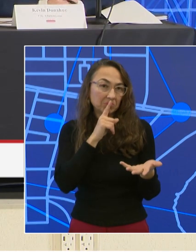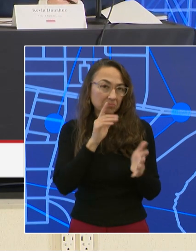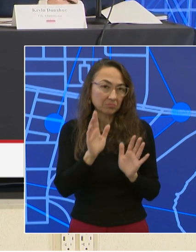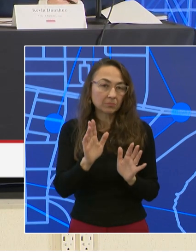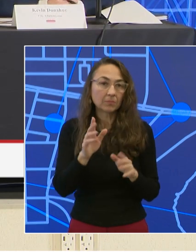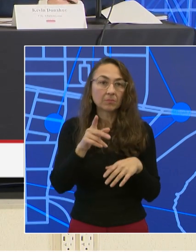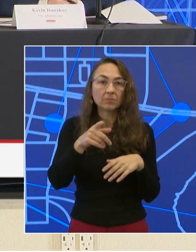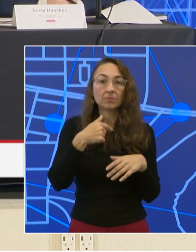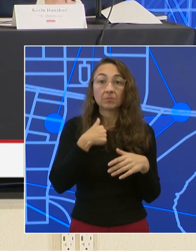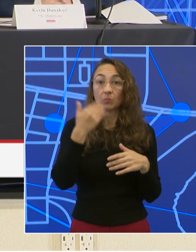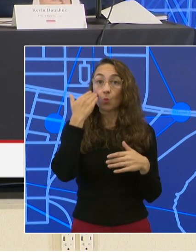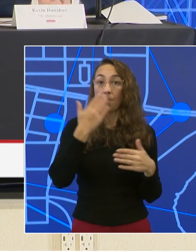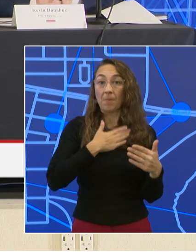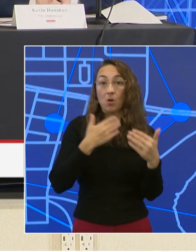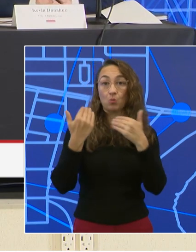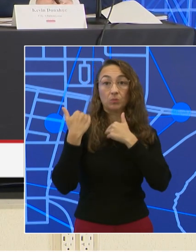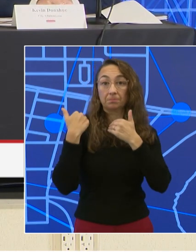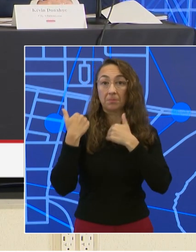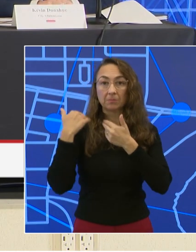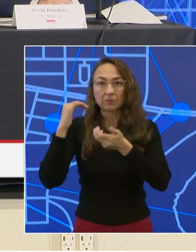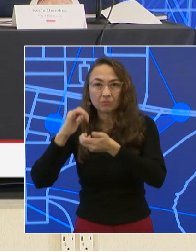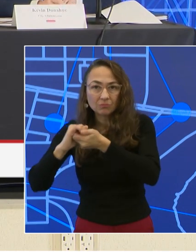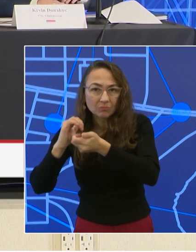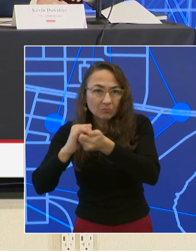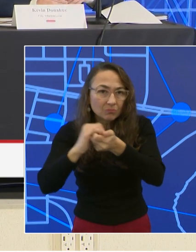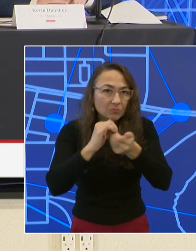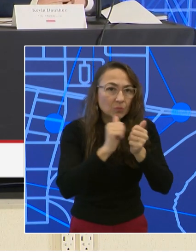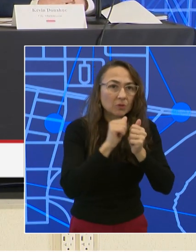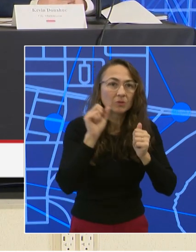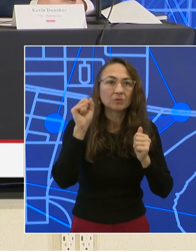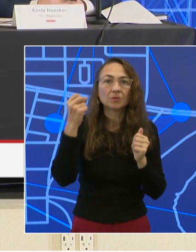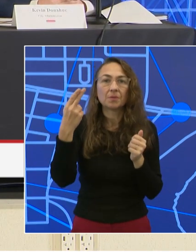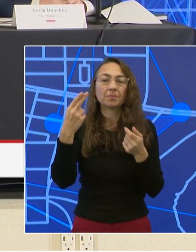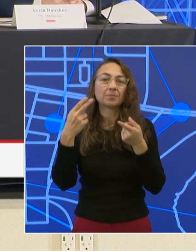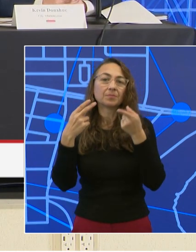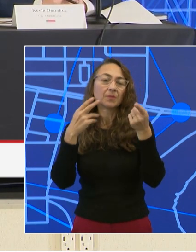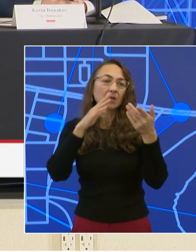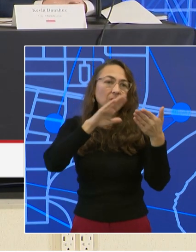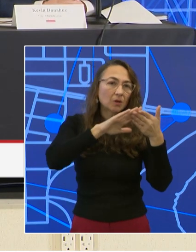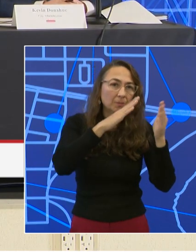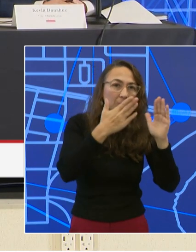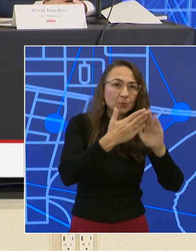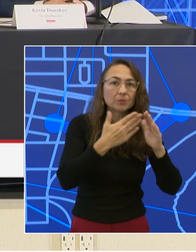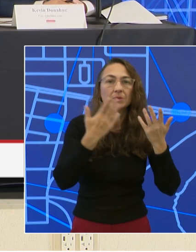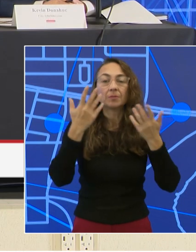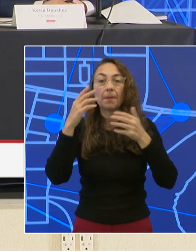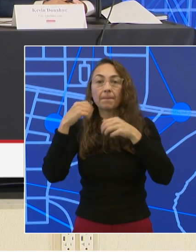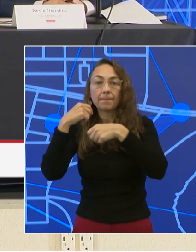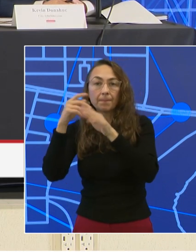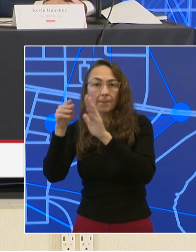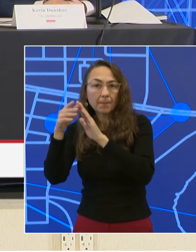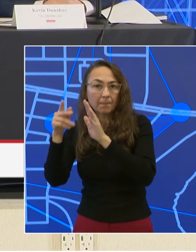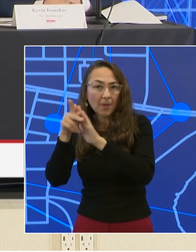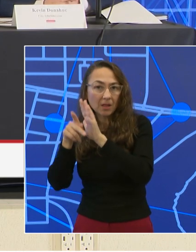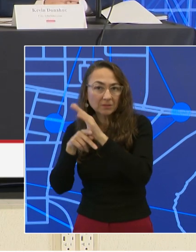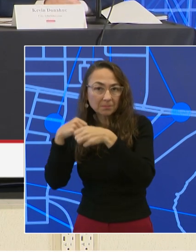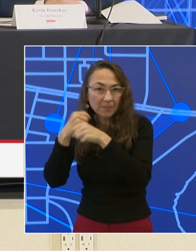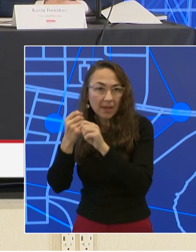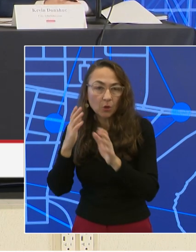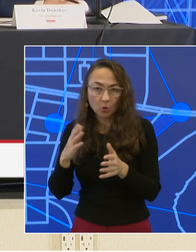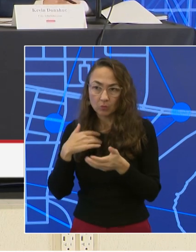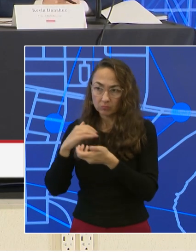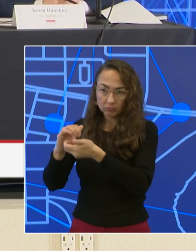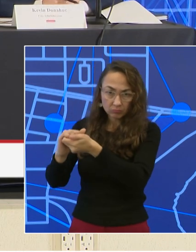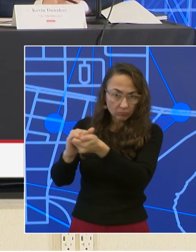stakeholders, work with the community, work with the policymakers, and do everything that we know how to influence